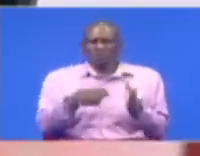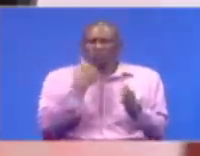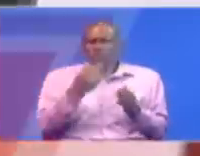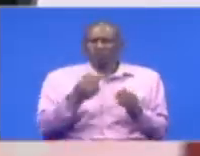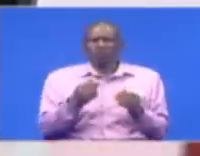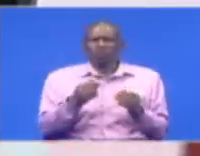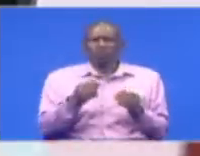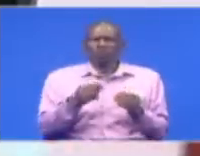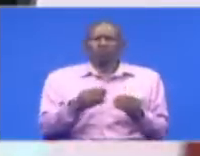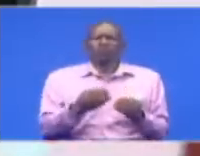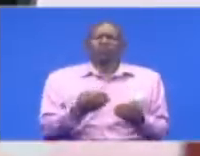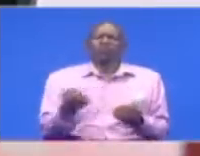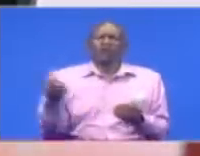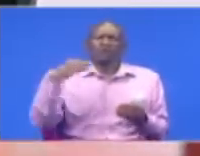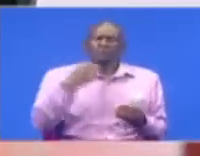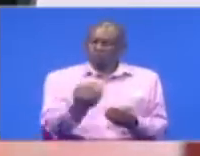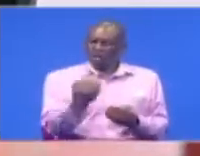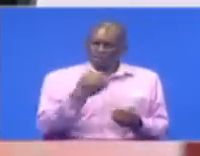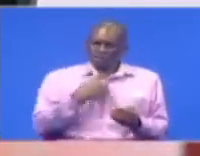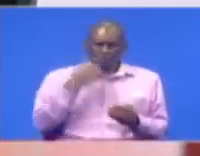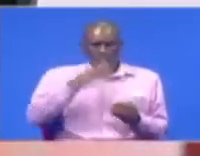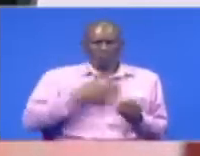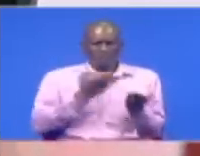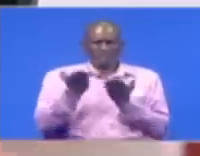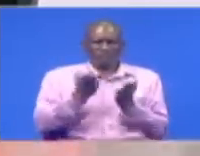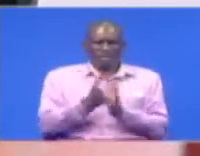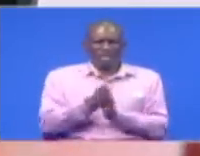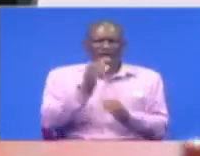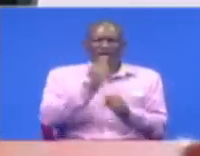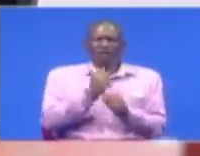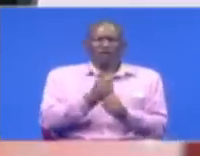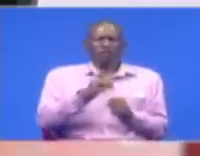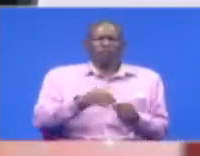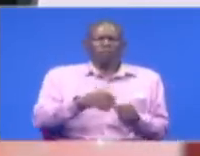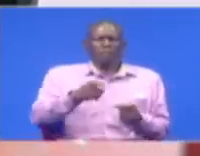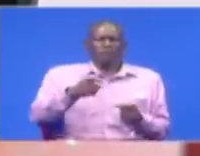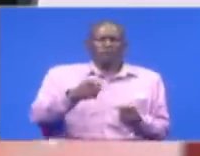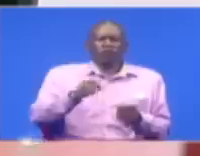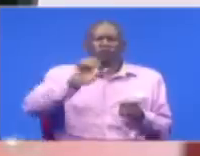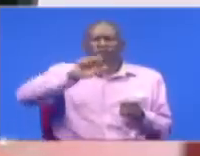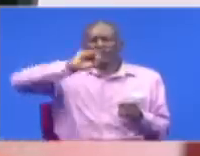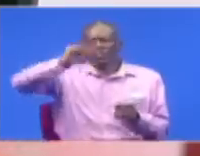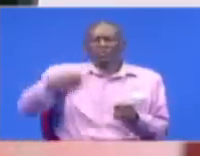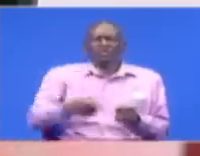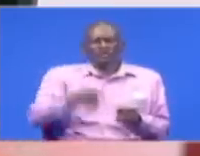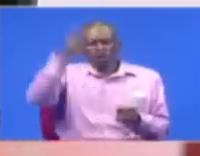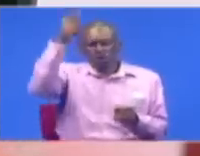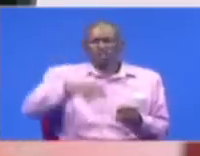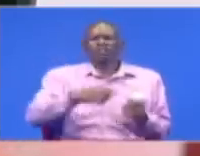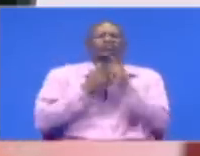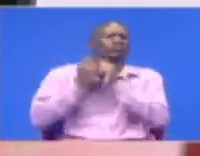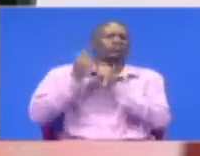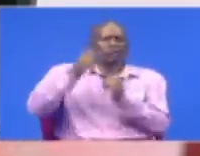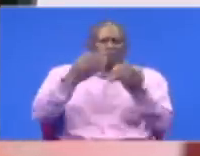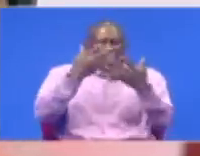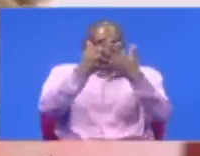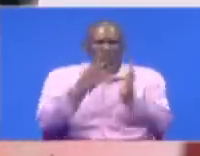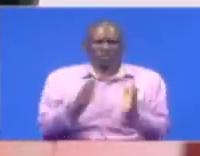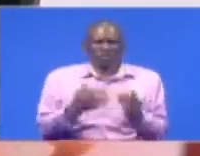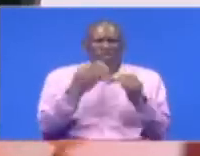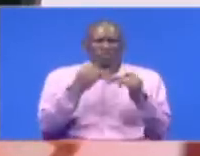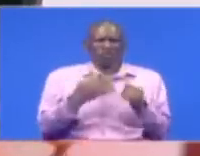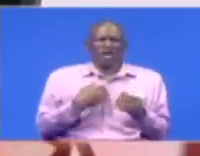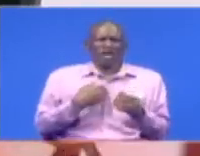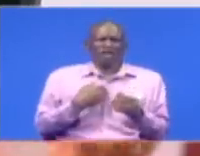my services. I've worked for condemned prisoners, 5,000 of them. I'm actually maybe